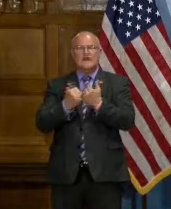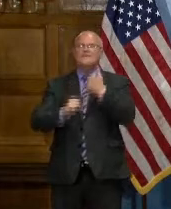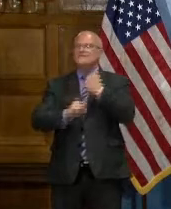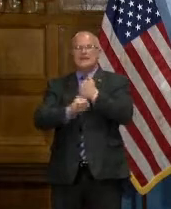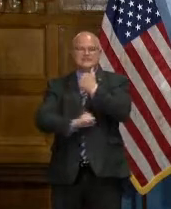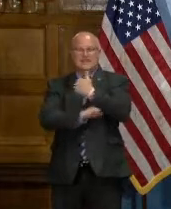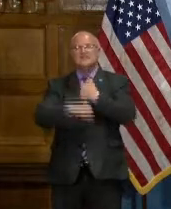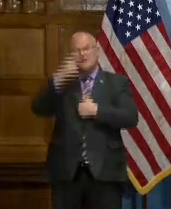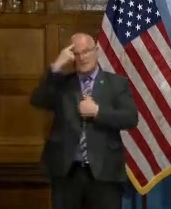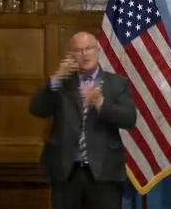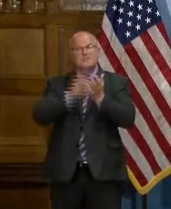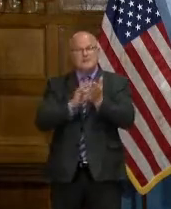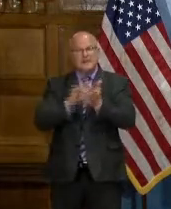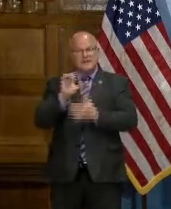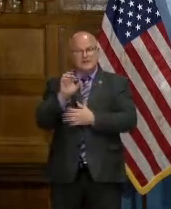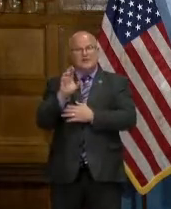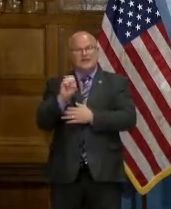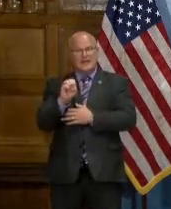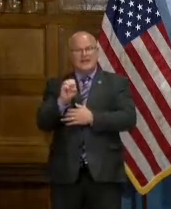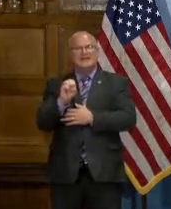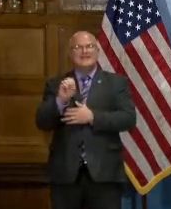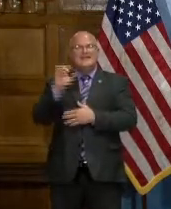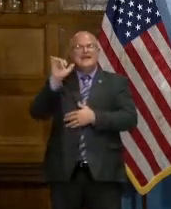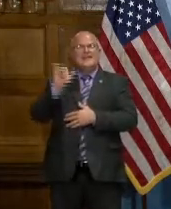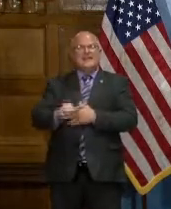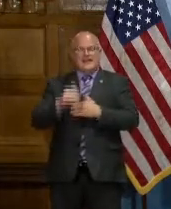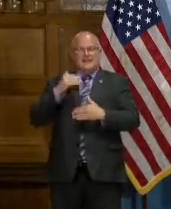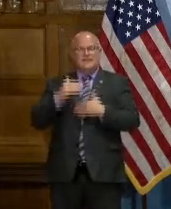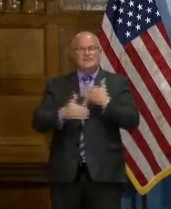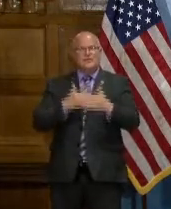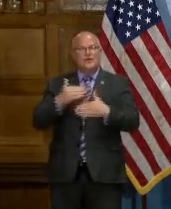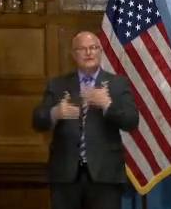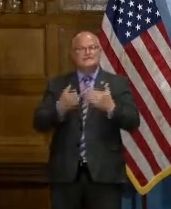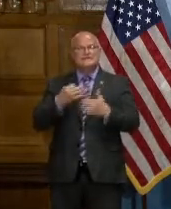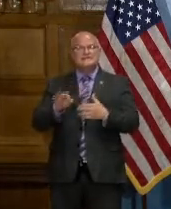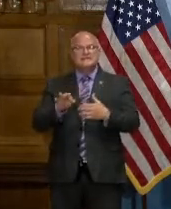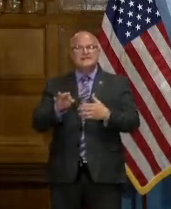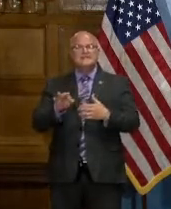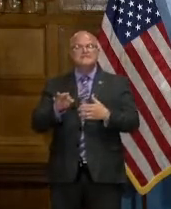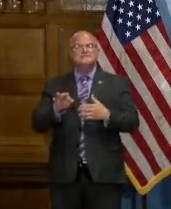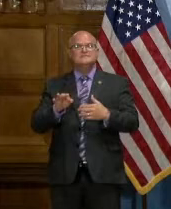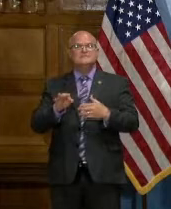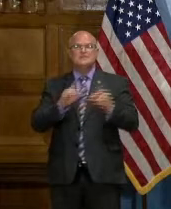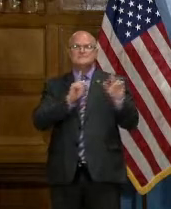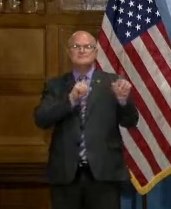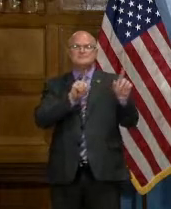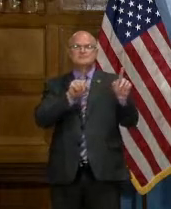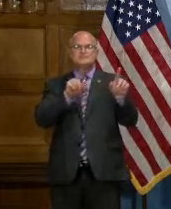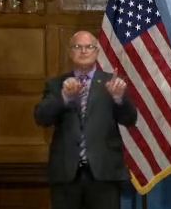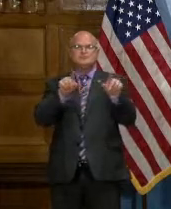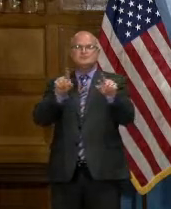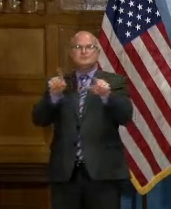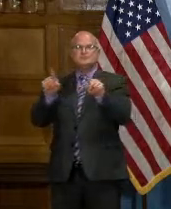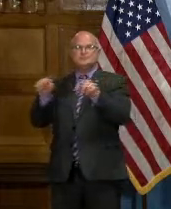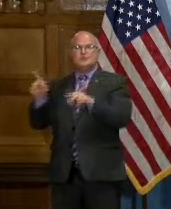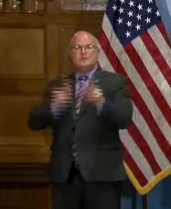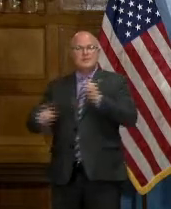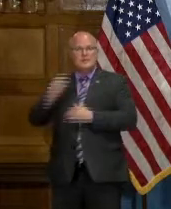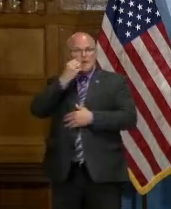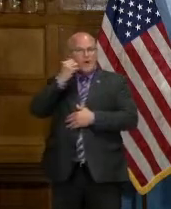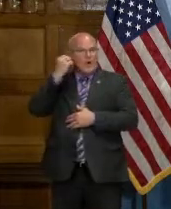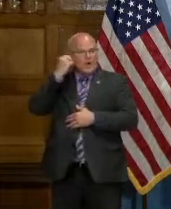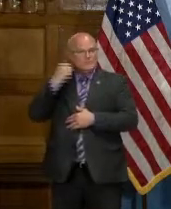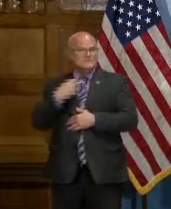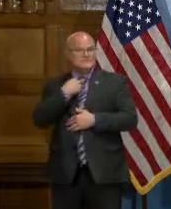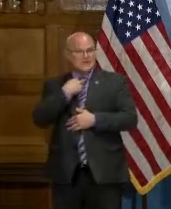Foundation for Medical Care, that will be in the process of going to homebound. We can use